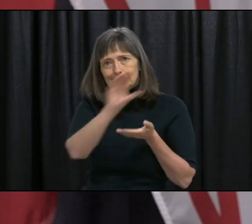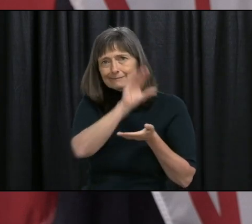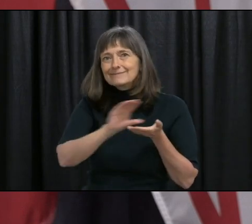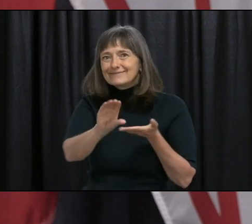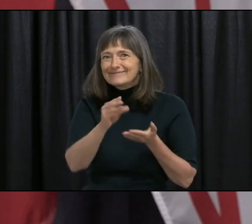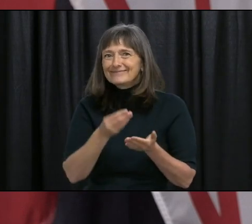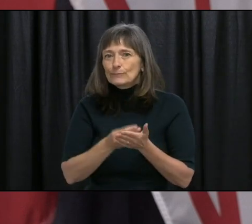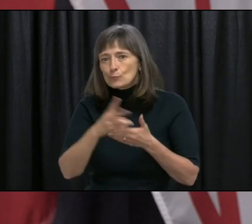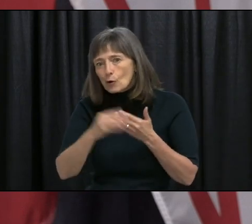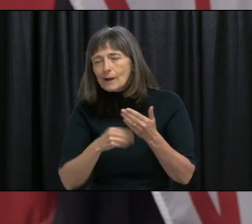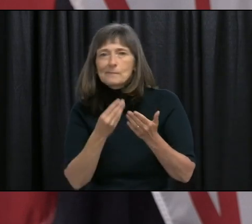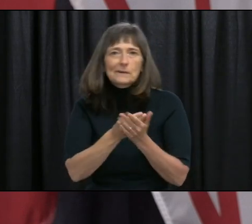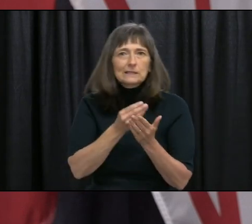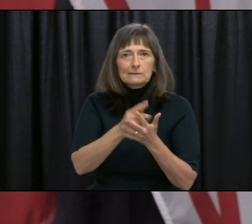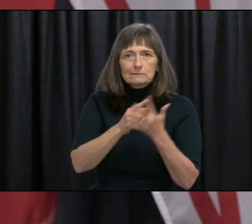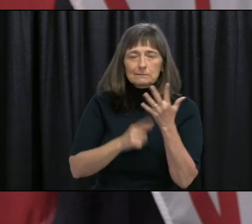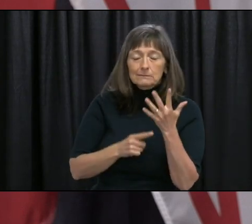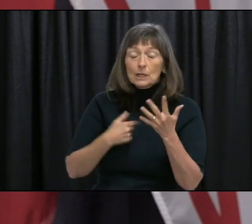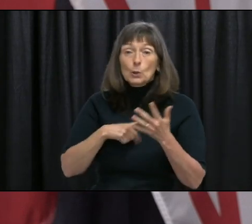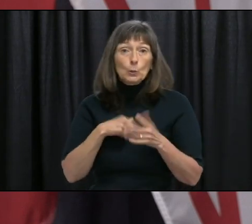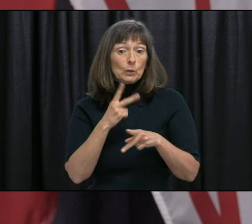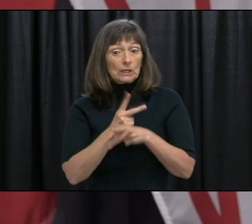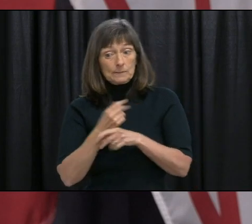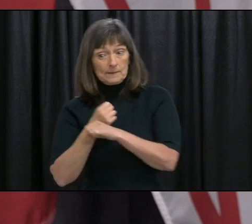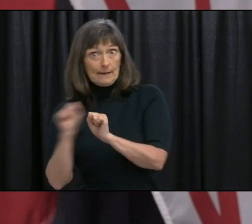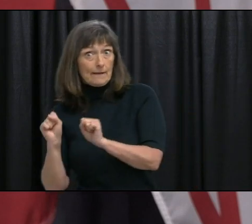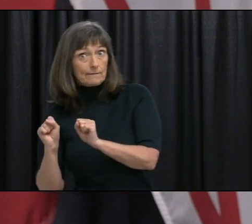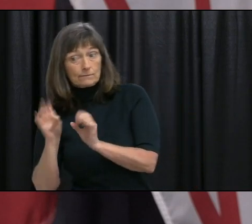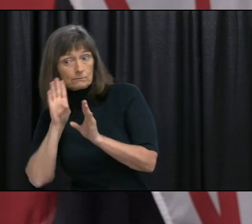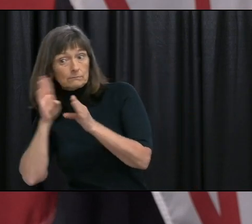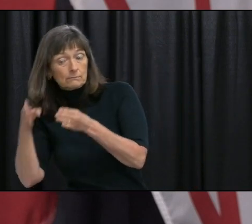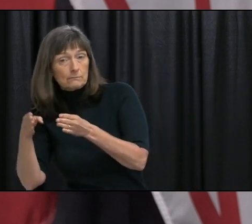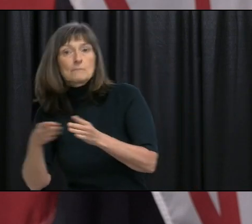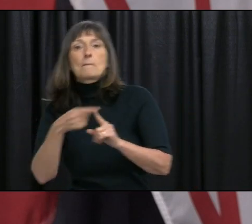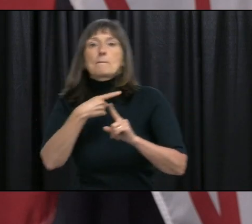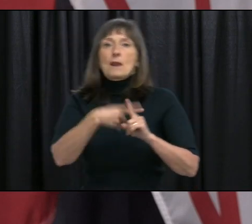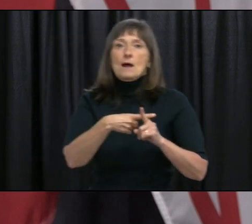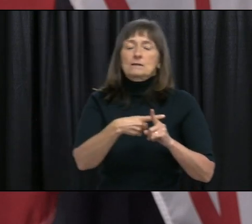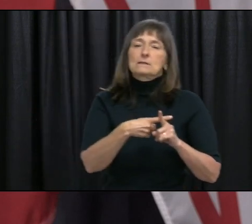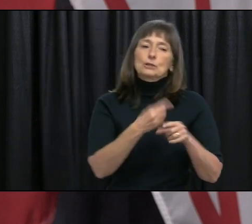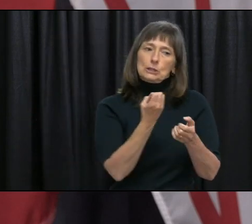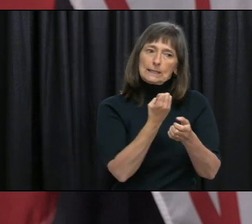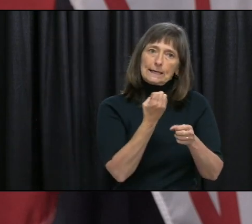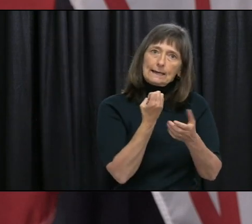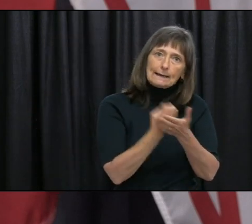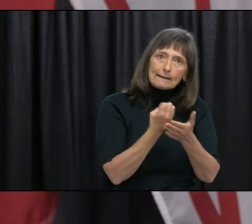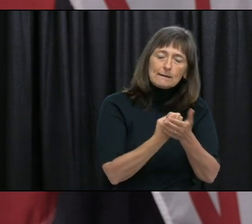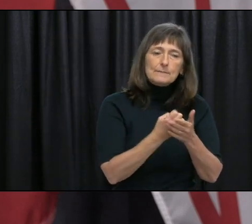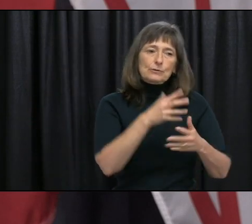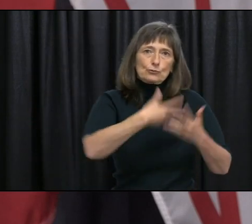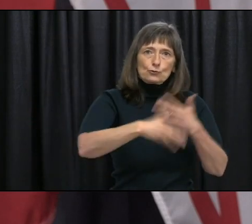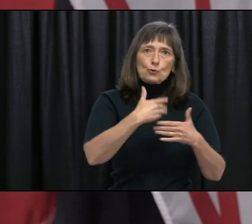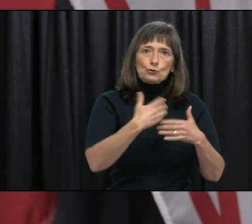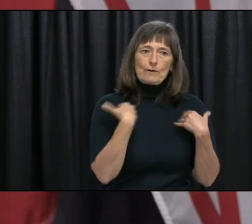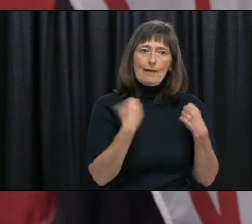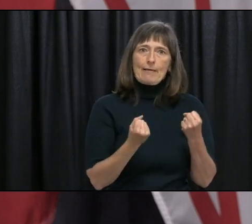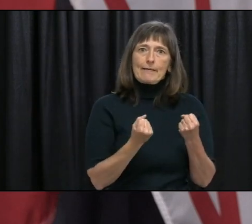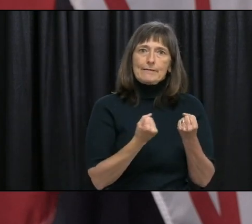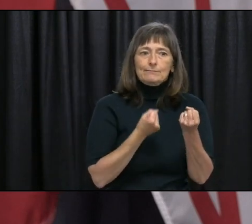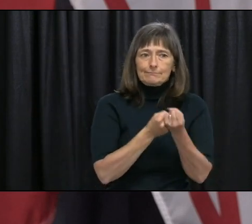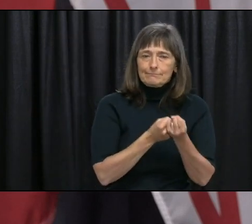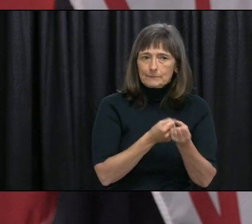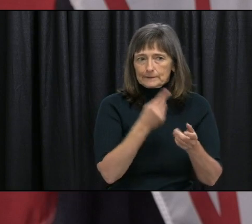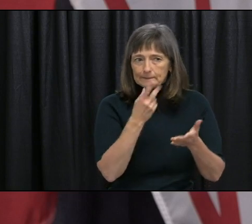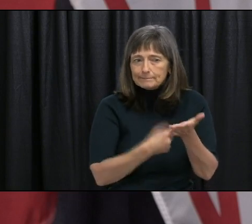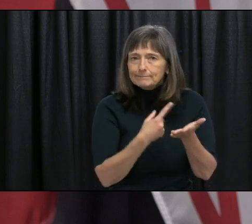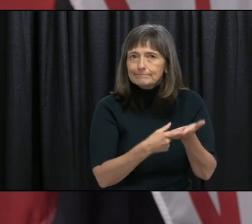and have spent considerable time working extremely hard to protect your economic and your social well-being, the work we have done